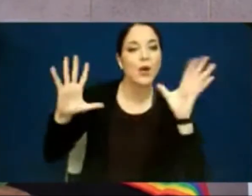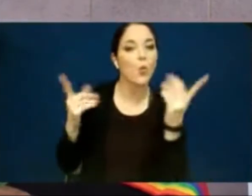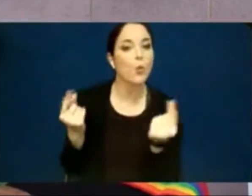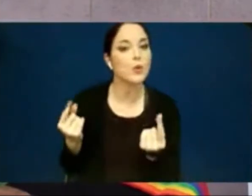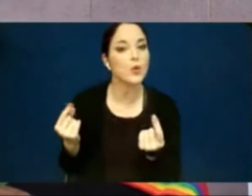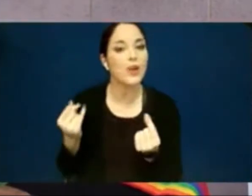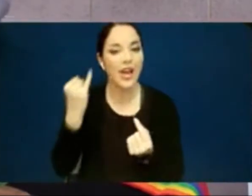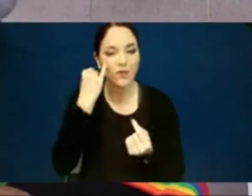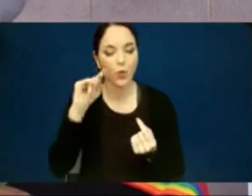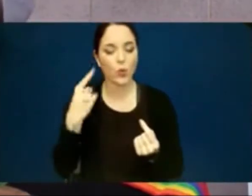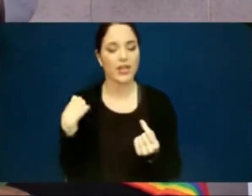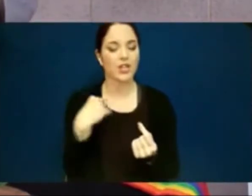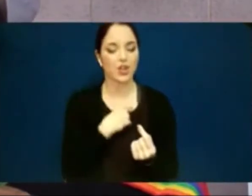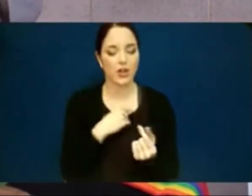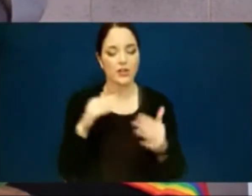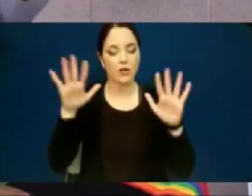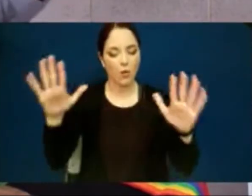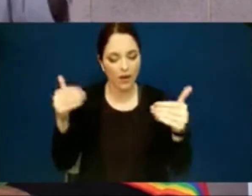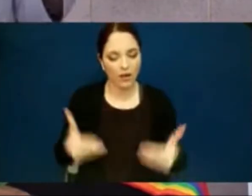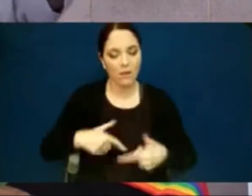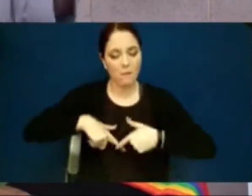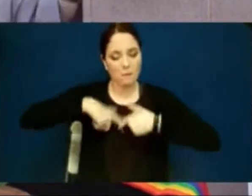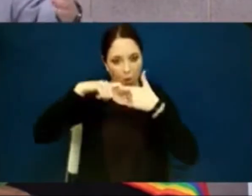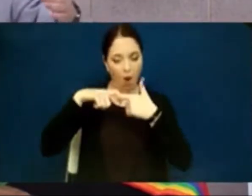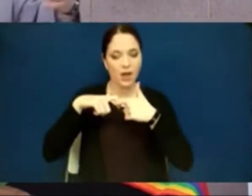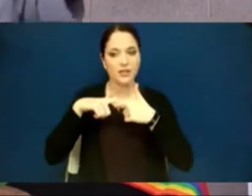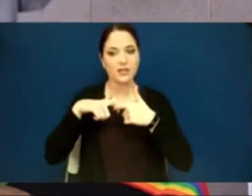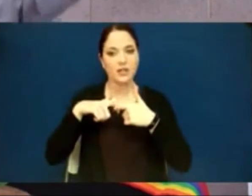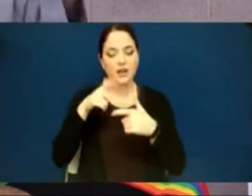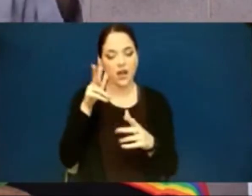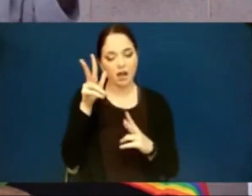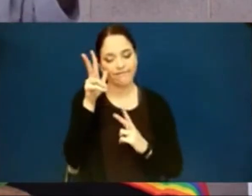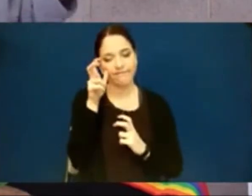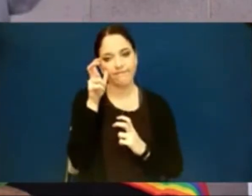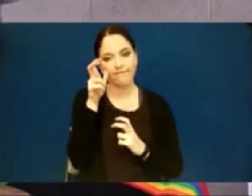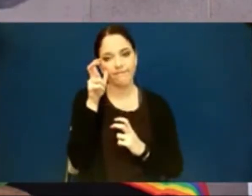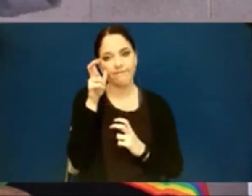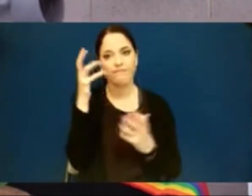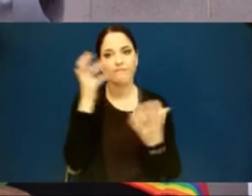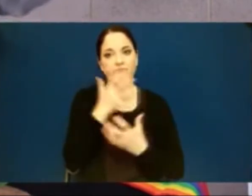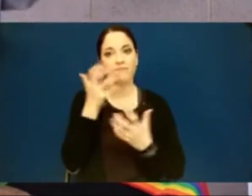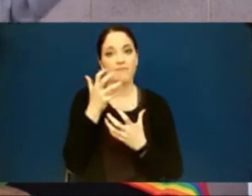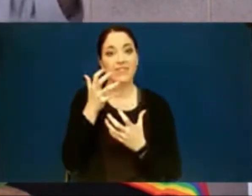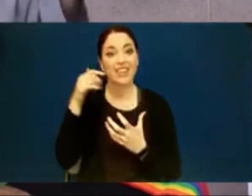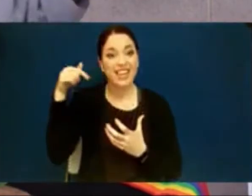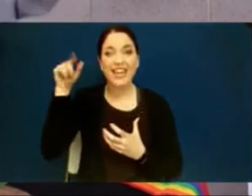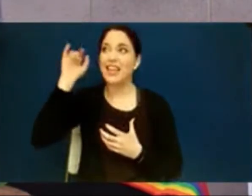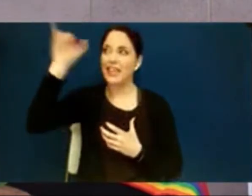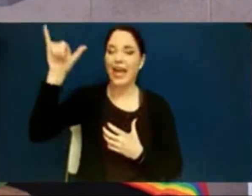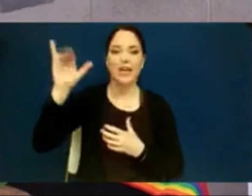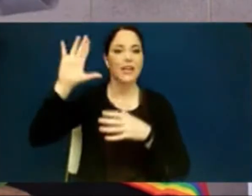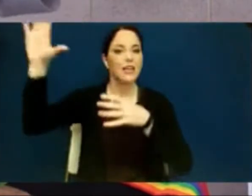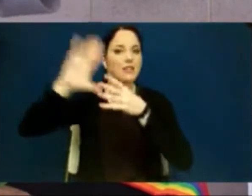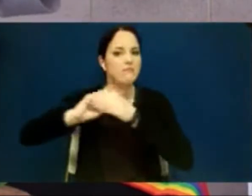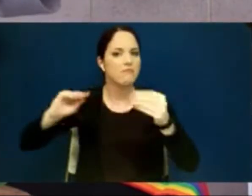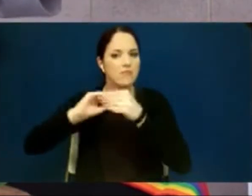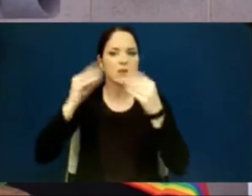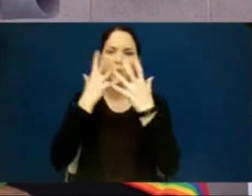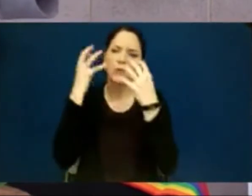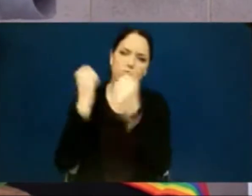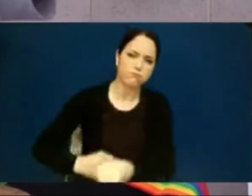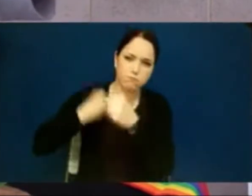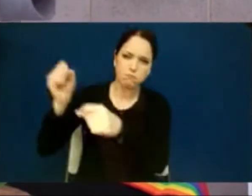to hear the voice that's actually greater than the storm, that's bigger than the storm, that's greater than the